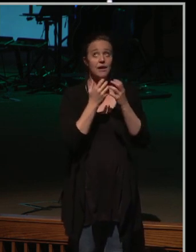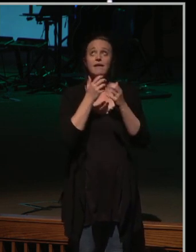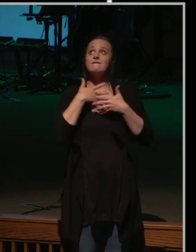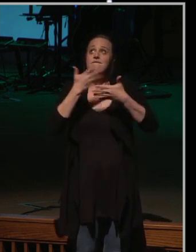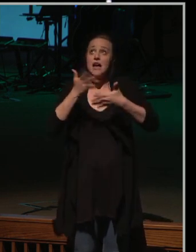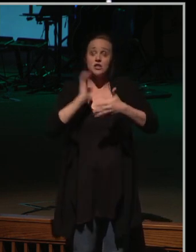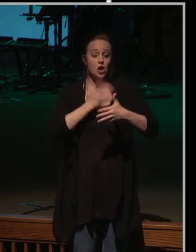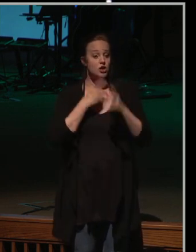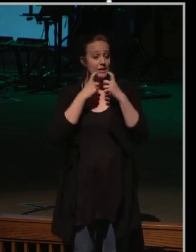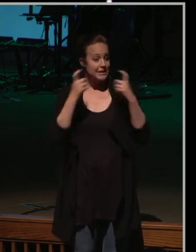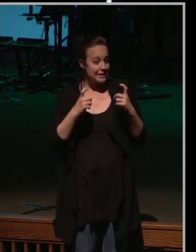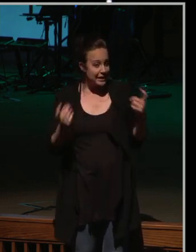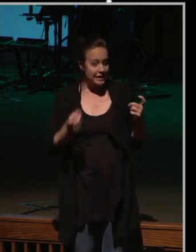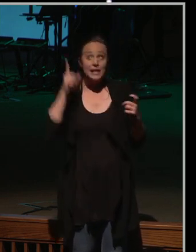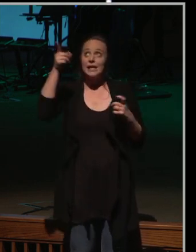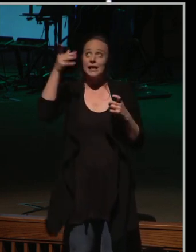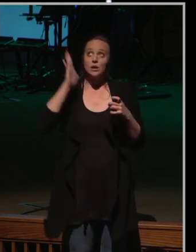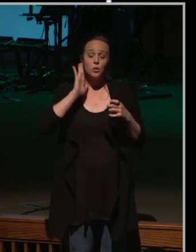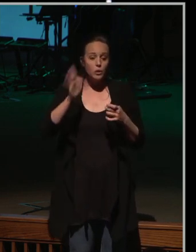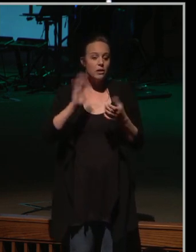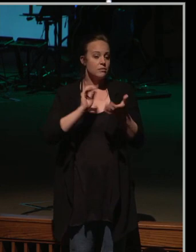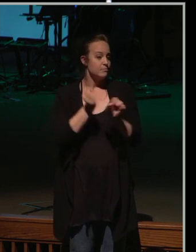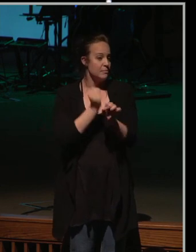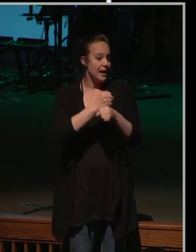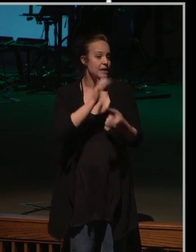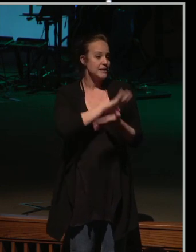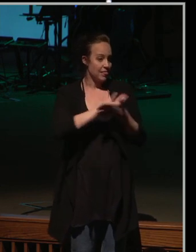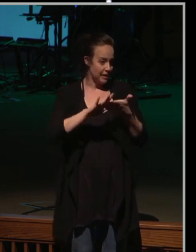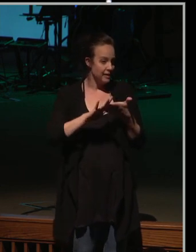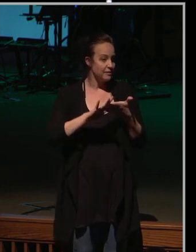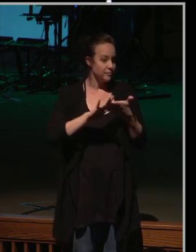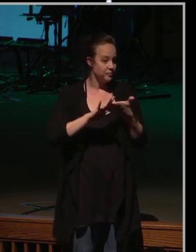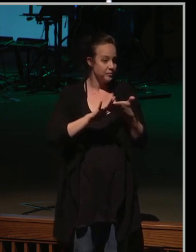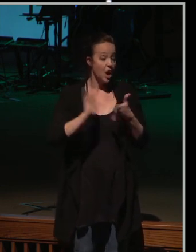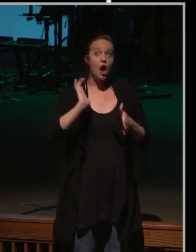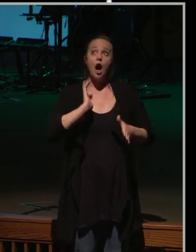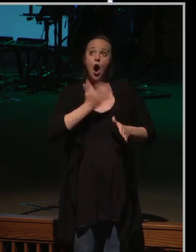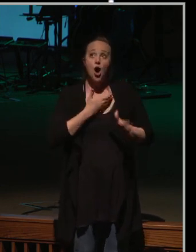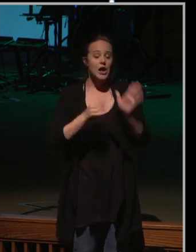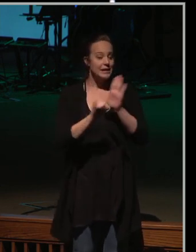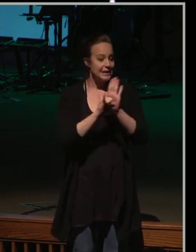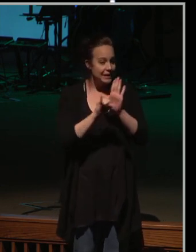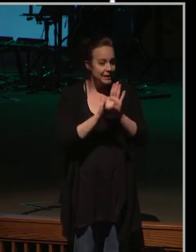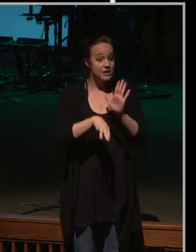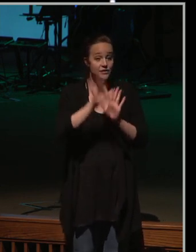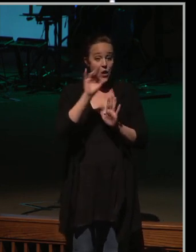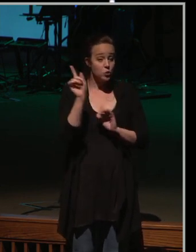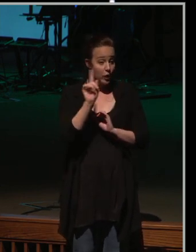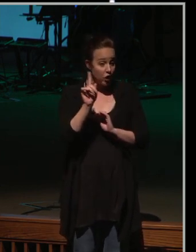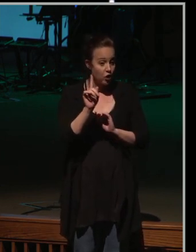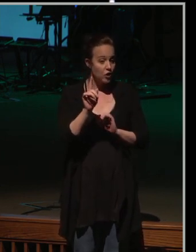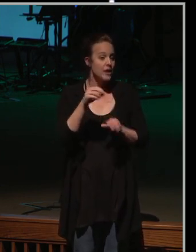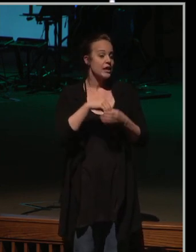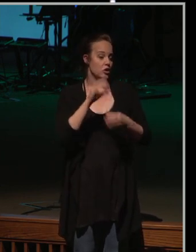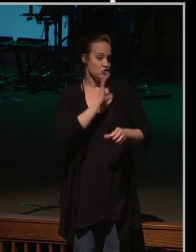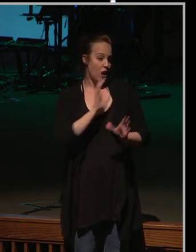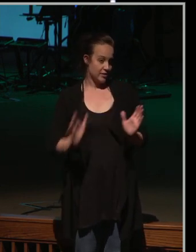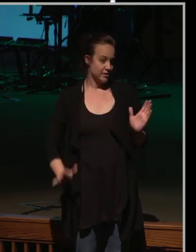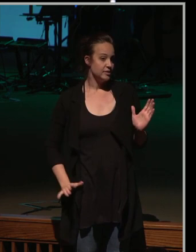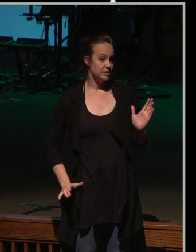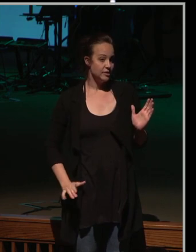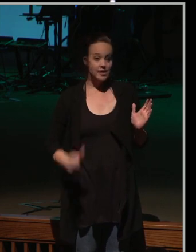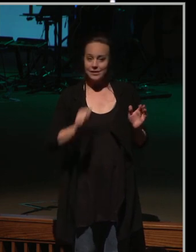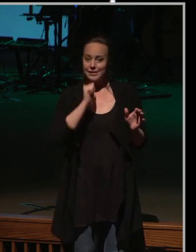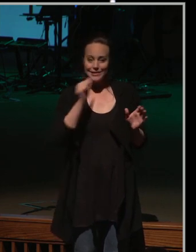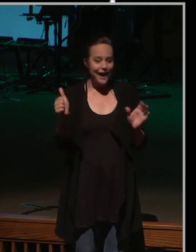Paul starts by reminding the Colossians that our identity is found in Christ. Not by any accomplishments, not by the things that we